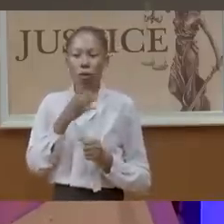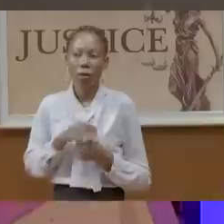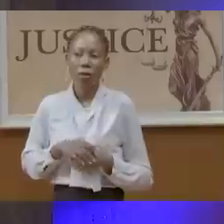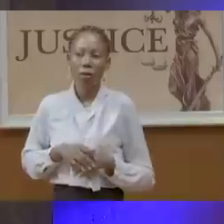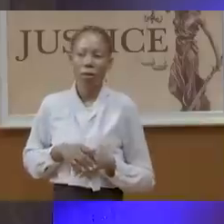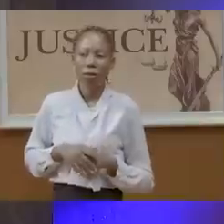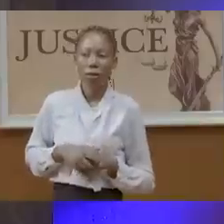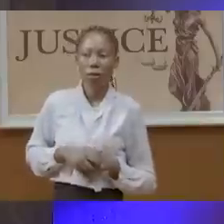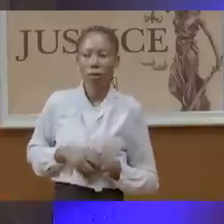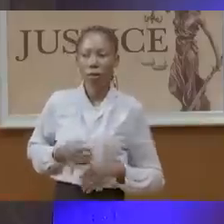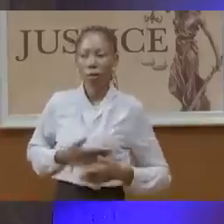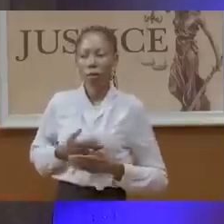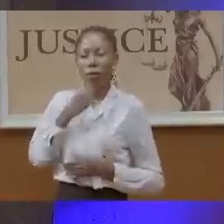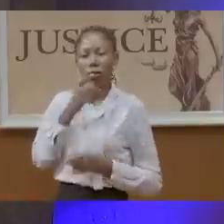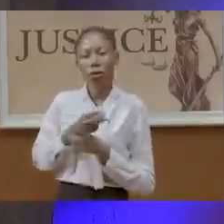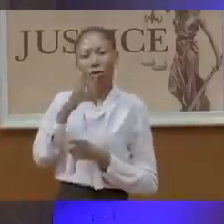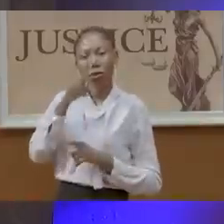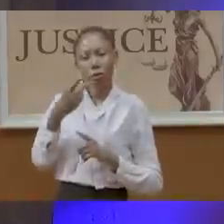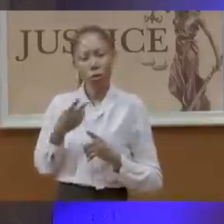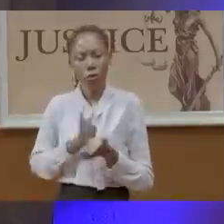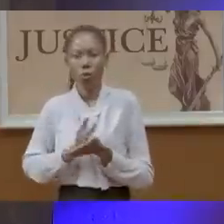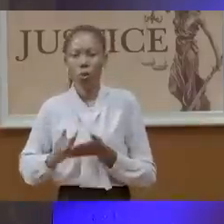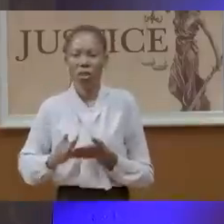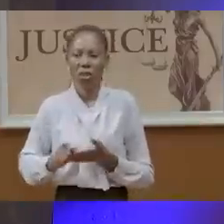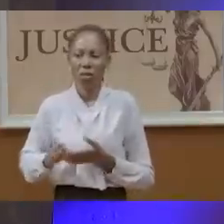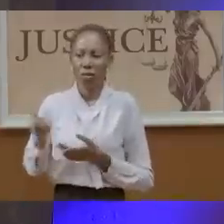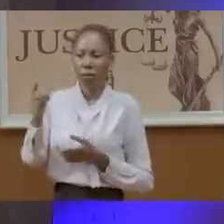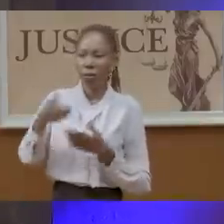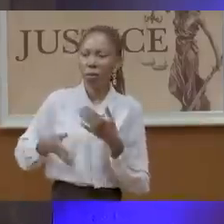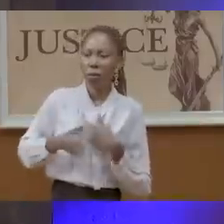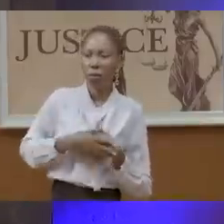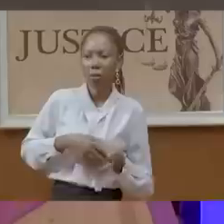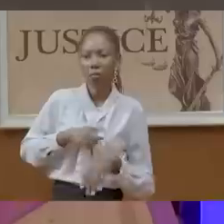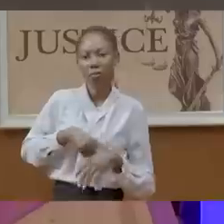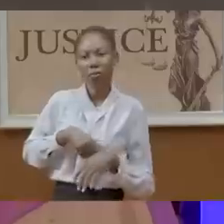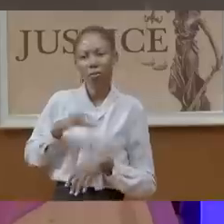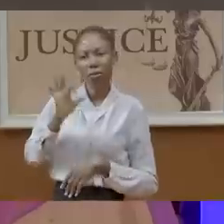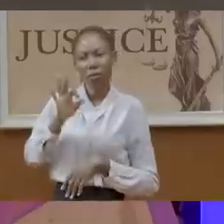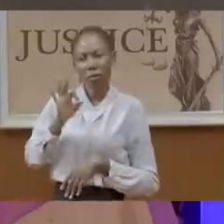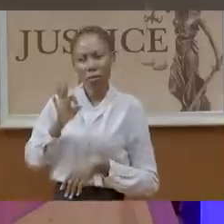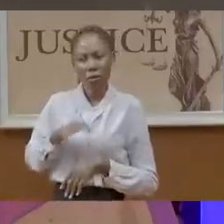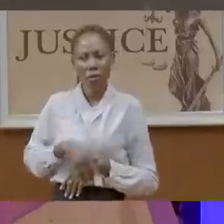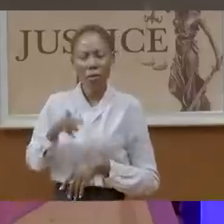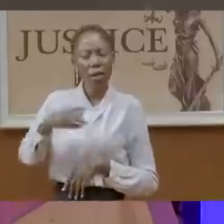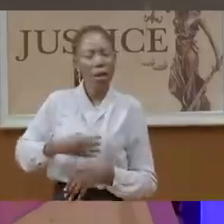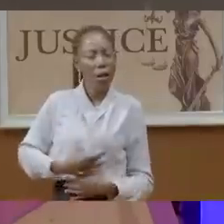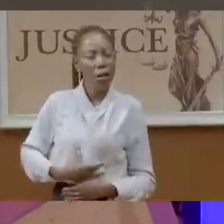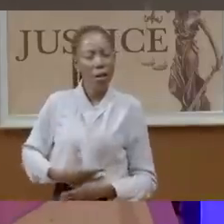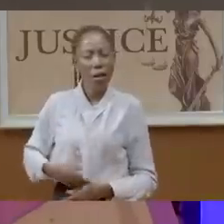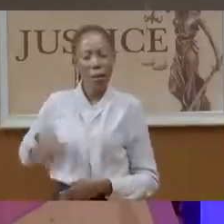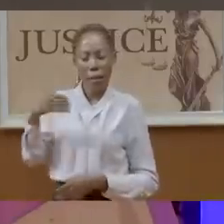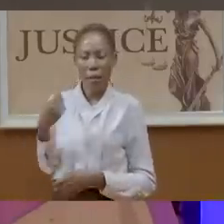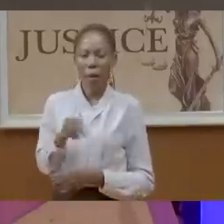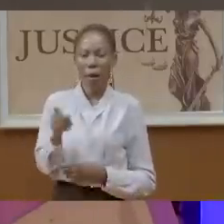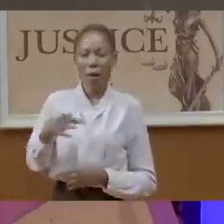just less than 2 weeks. And I told him, you came back this around 9 o'clock. You didn't even ask me. I've not even eaten since